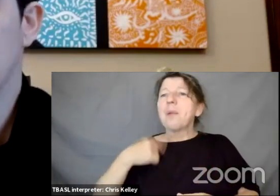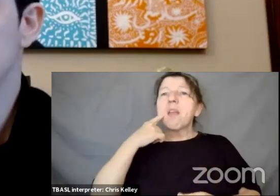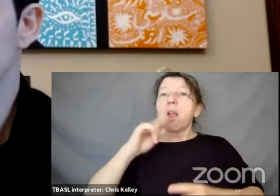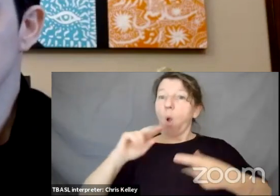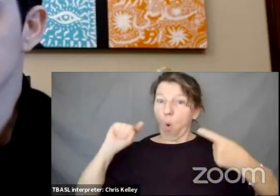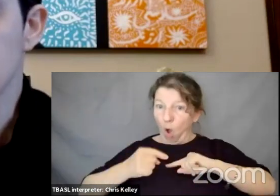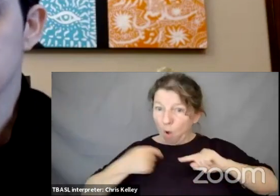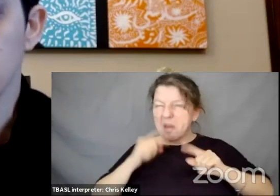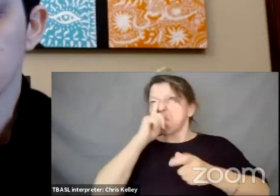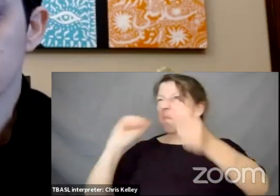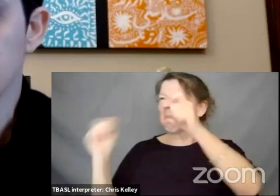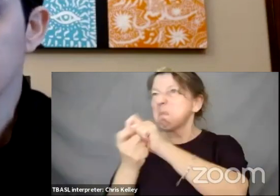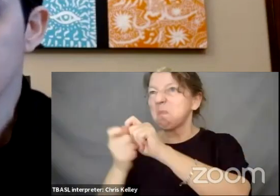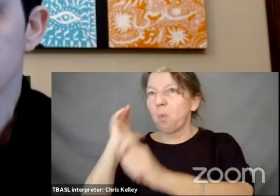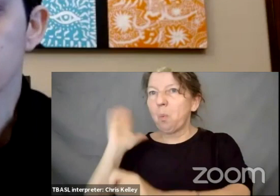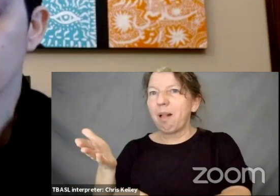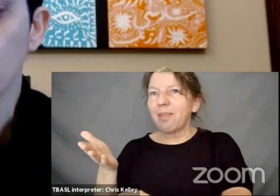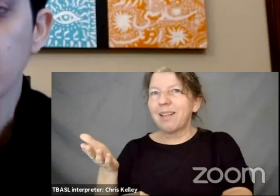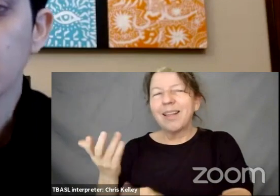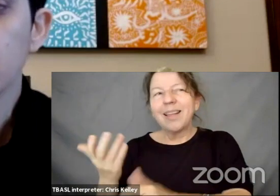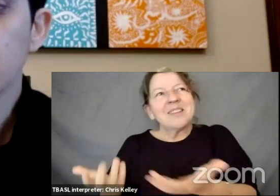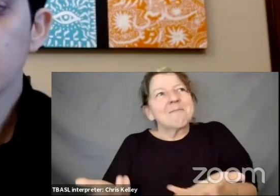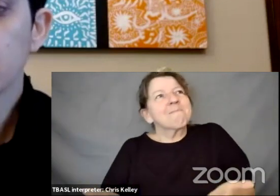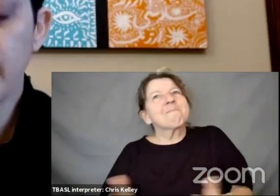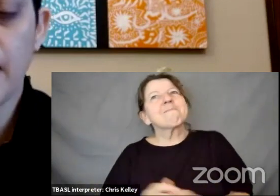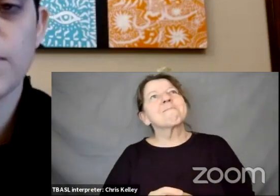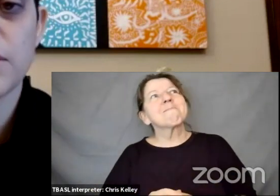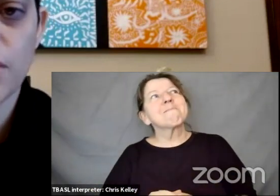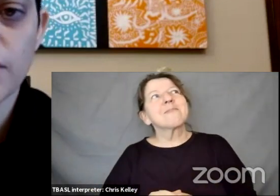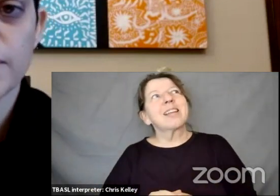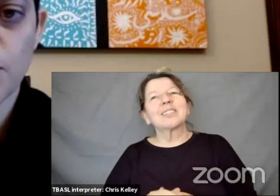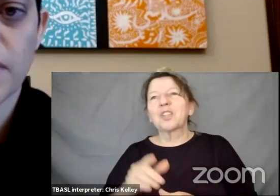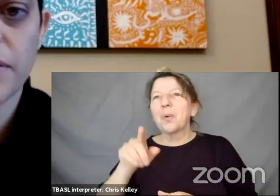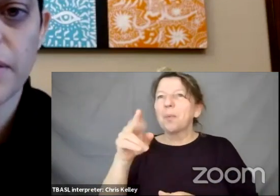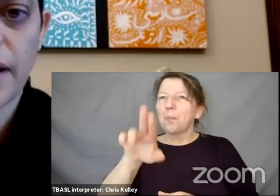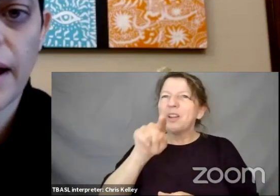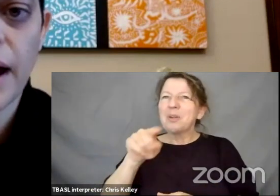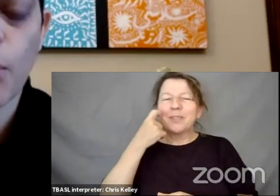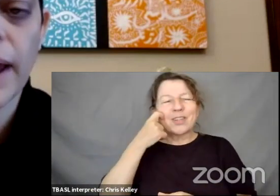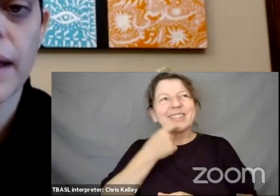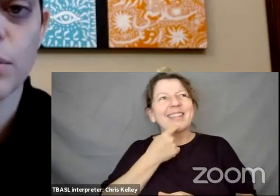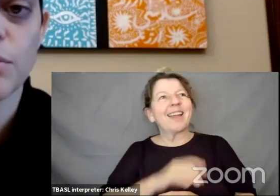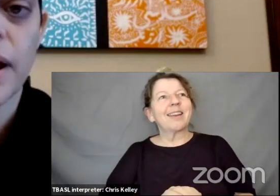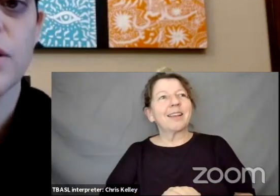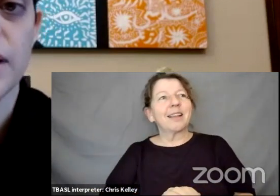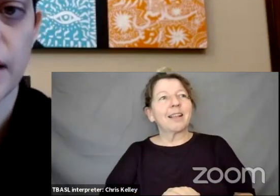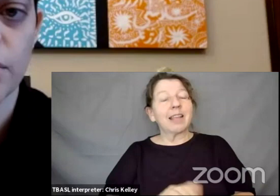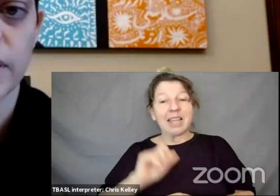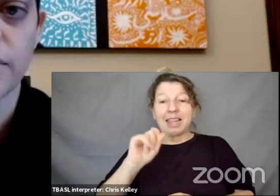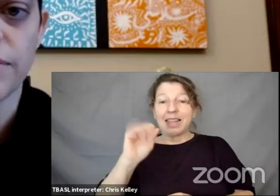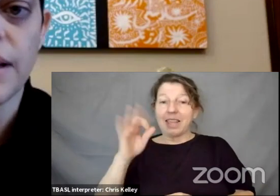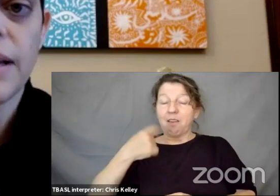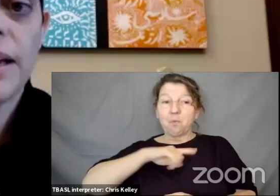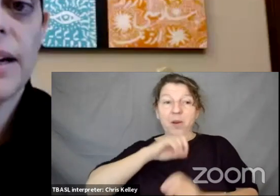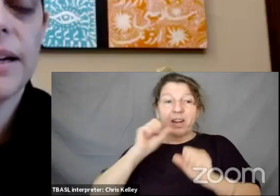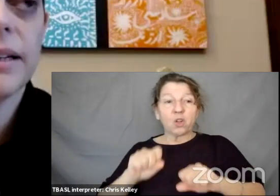And I wonder, this question that you're asking, Heather, if we came to terms with how we handle tragedy and